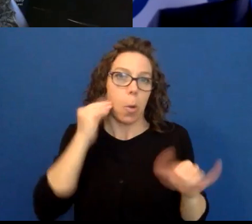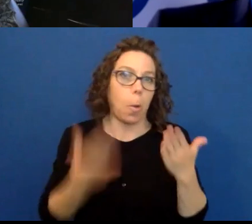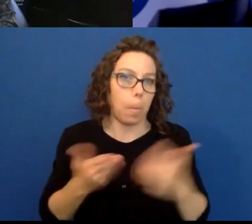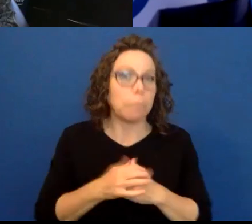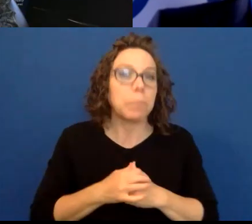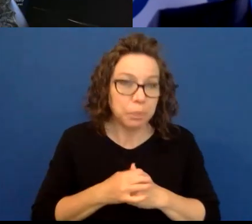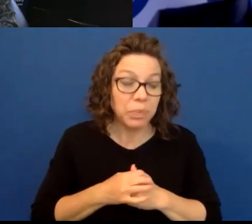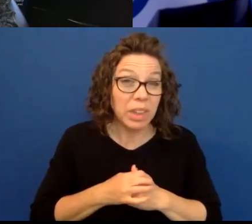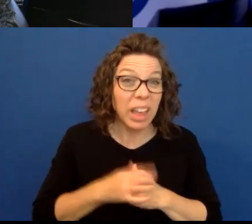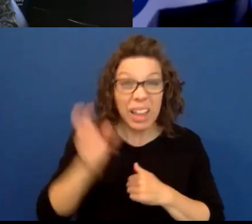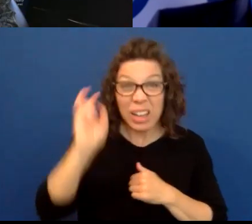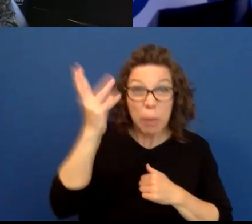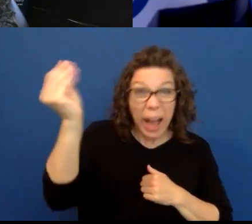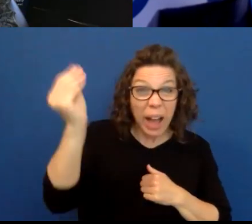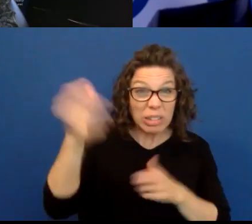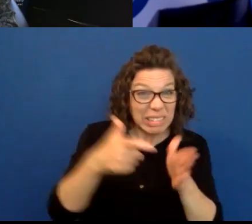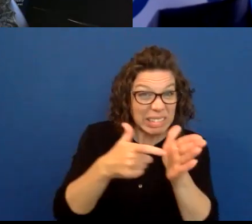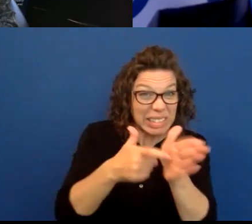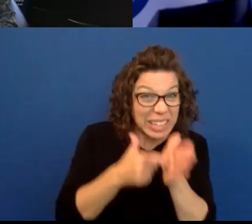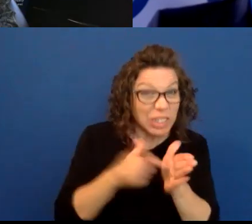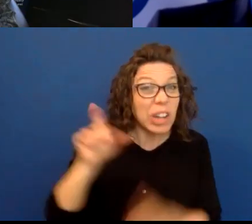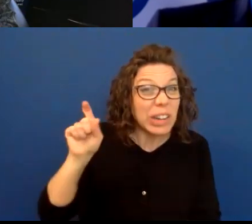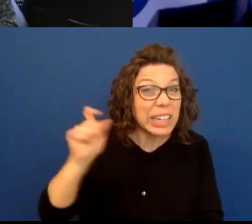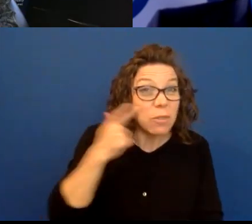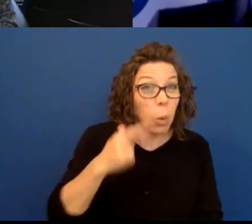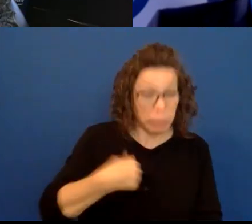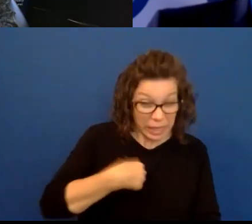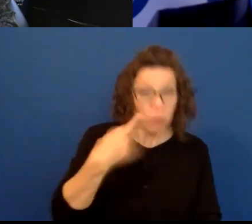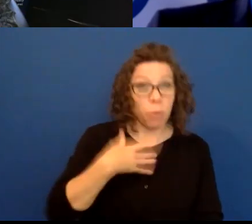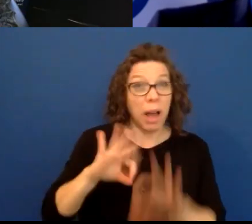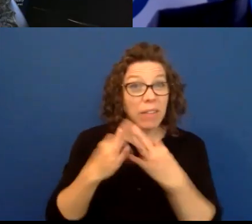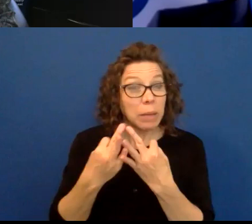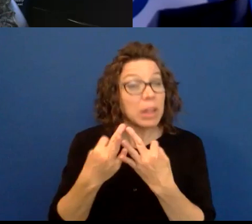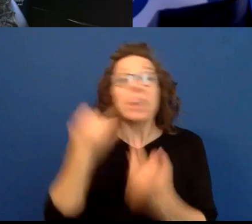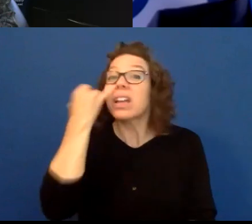a necessary trip for myself or my family? If not,